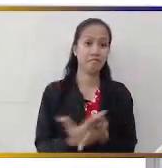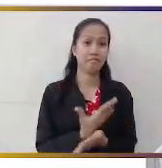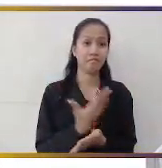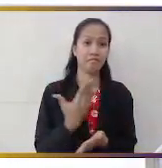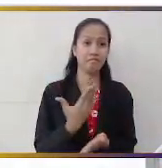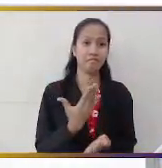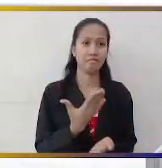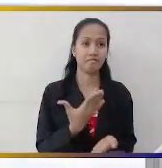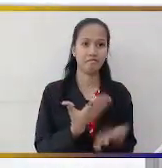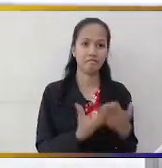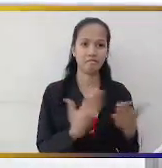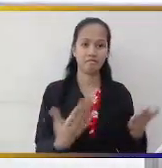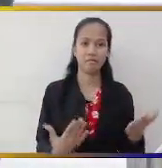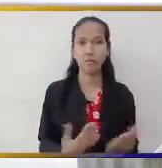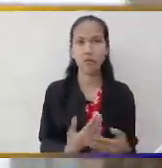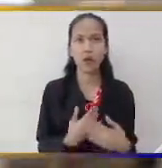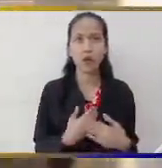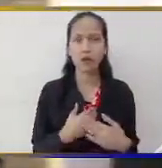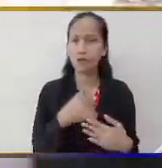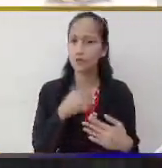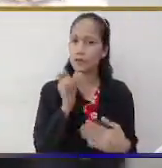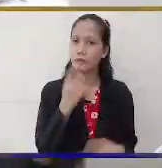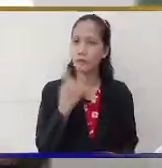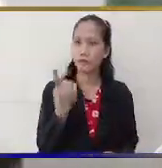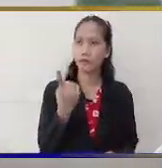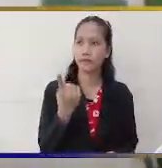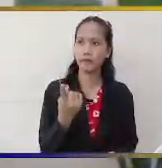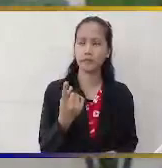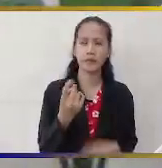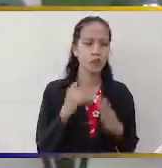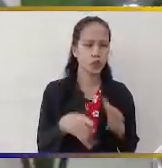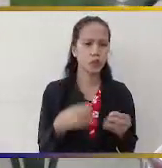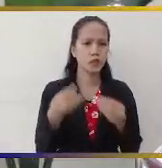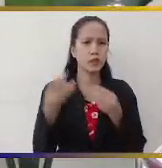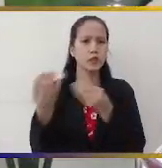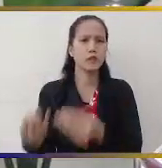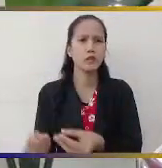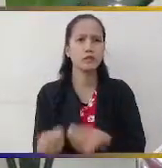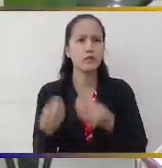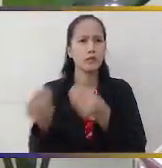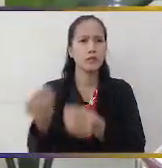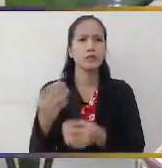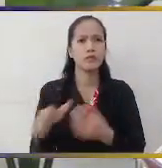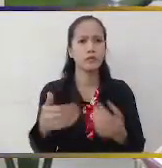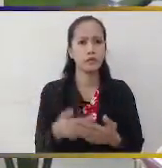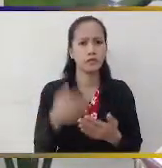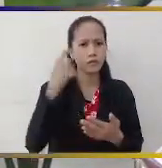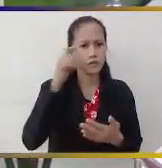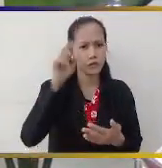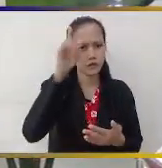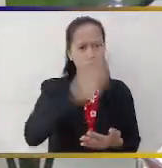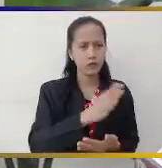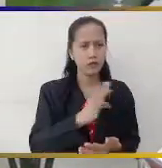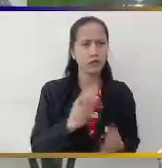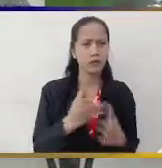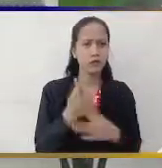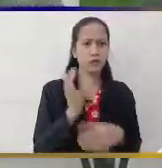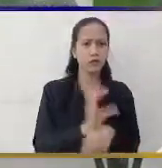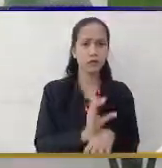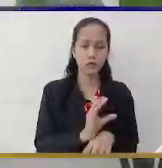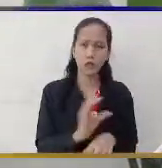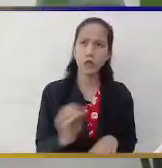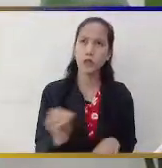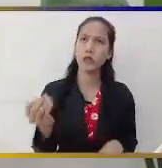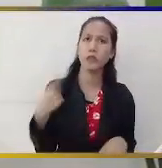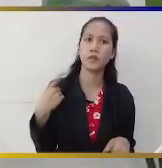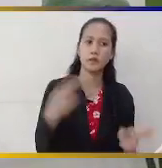hold on, I'm not saying, you give money and somebody's going to give you a brand new van. I'm not saying that. But I'm telling you, God's